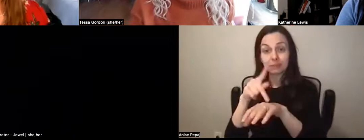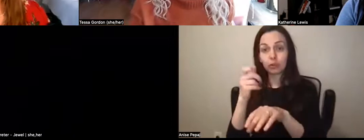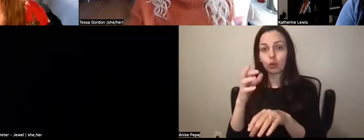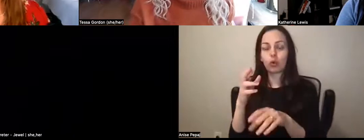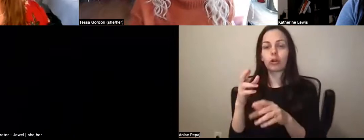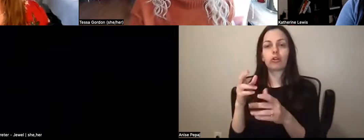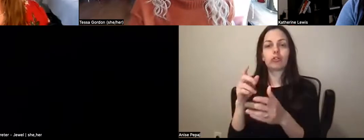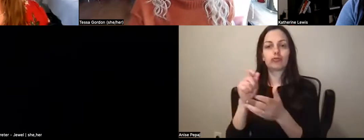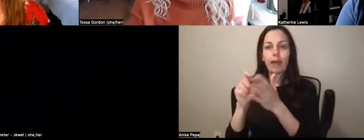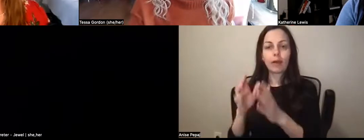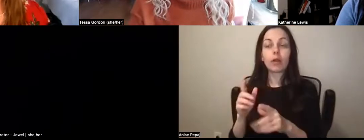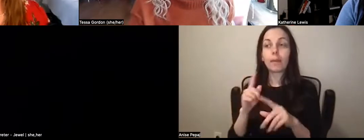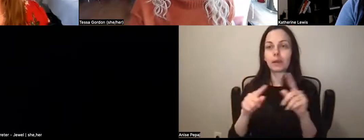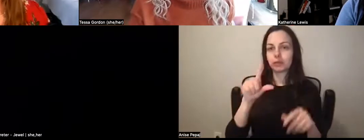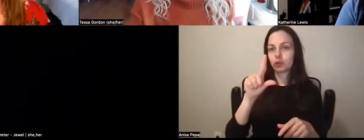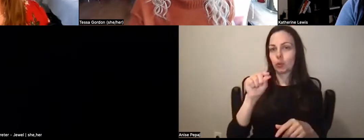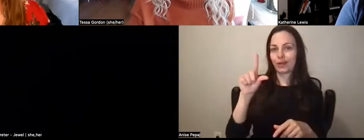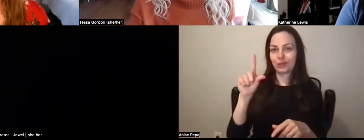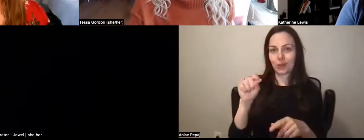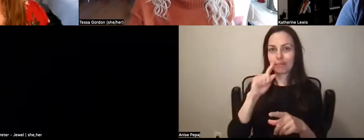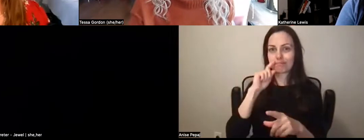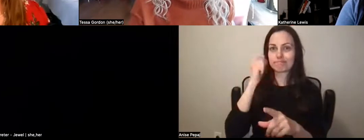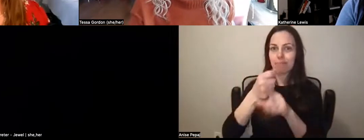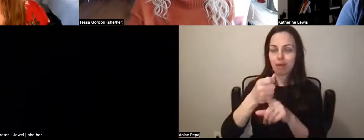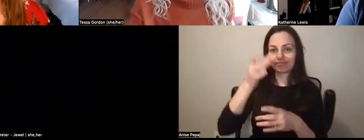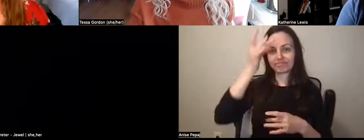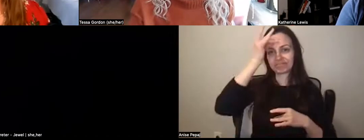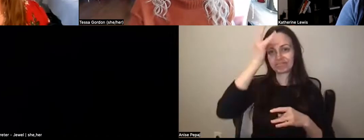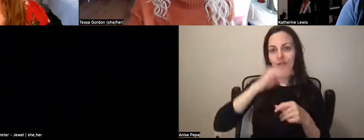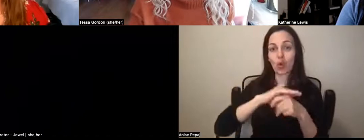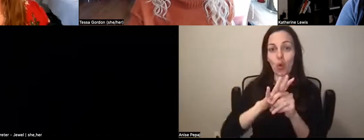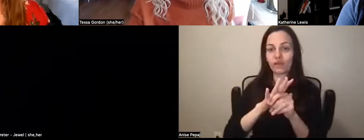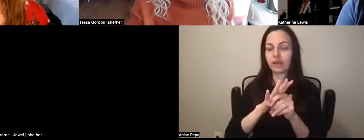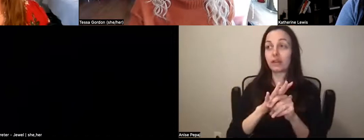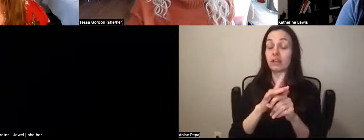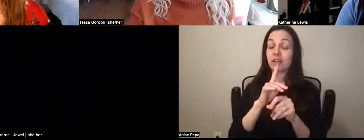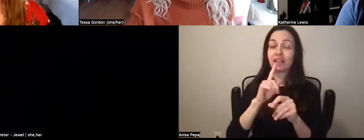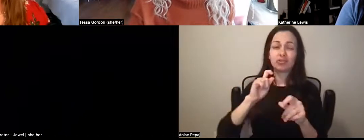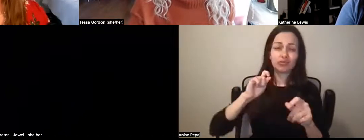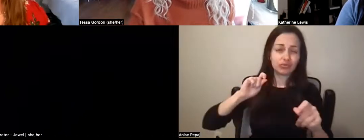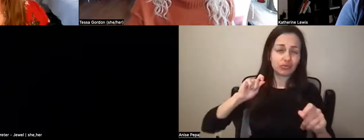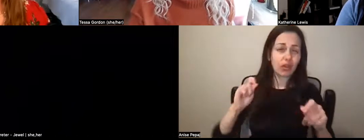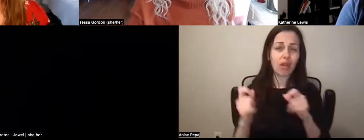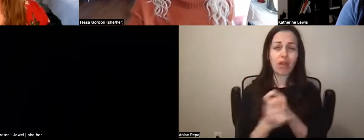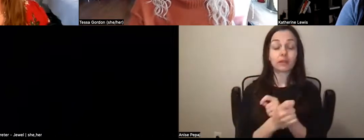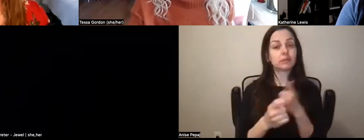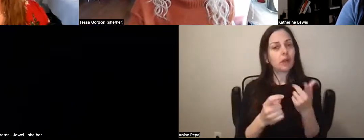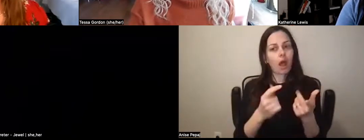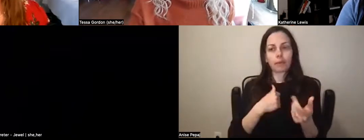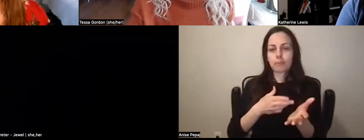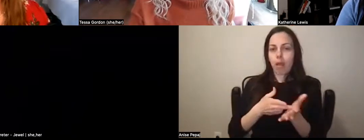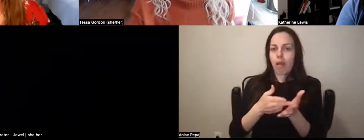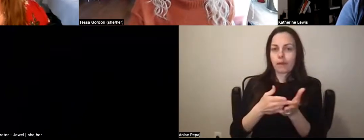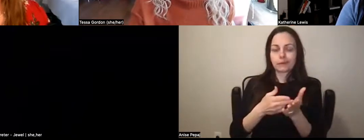of 2020, I did contract COVID, and it completely changed. And like I always like to be honest, as